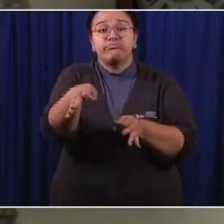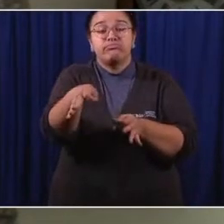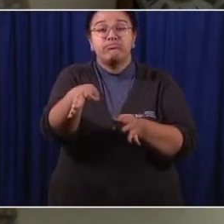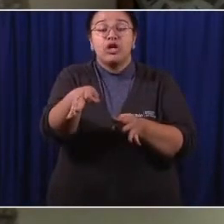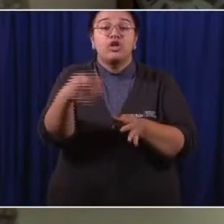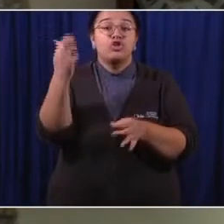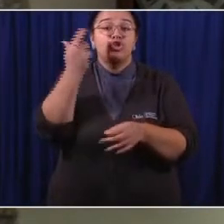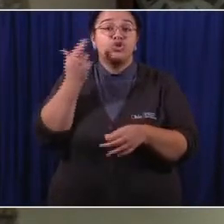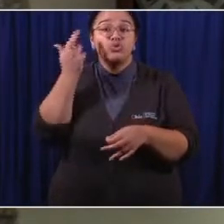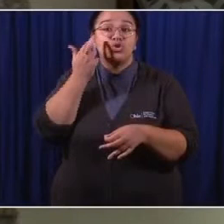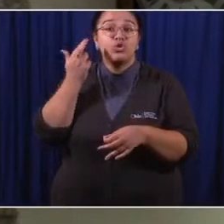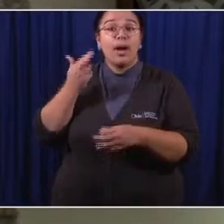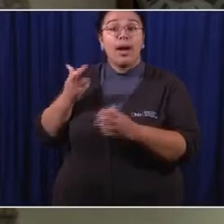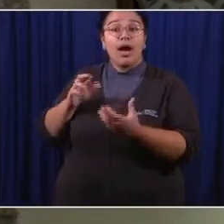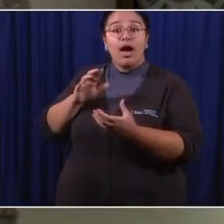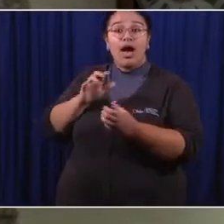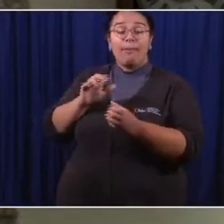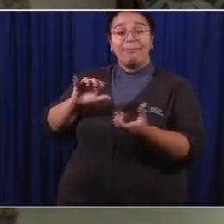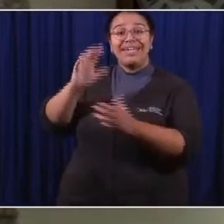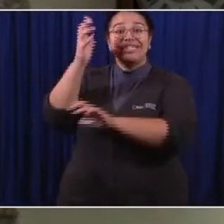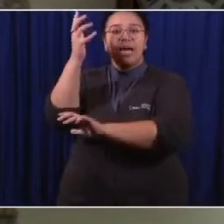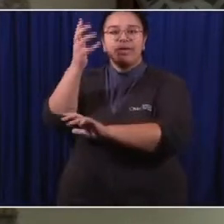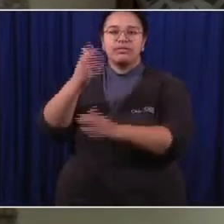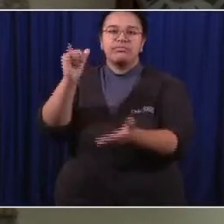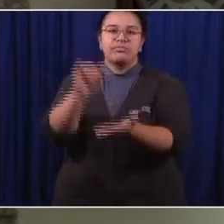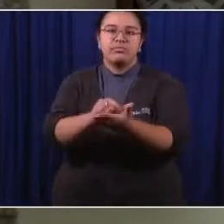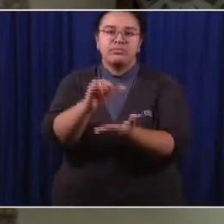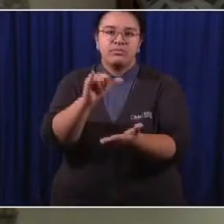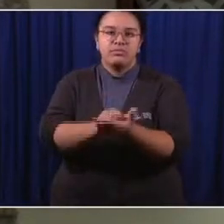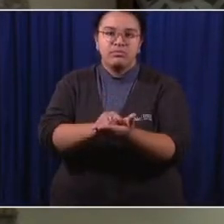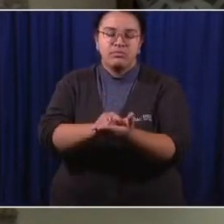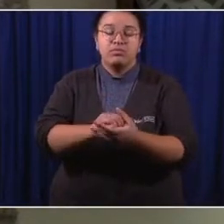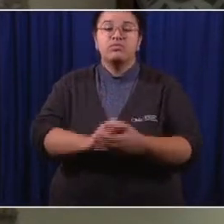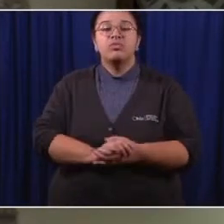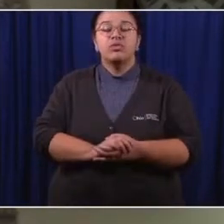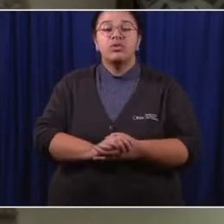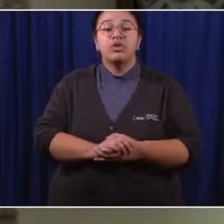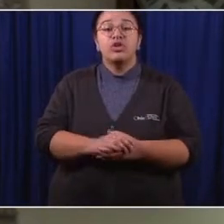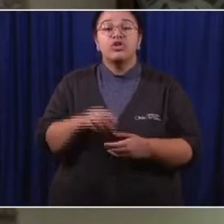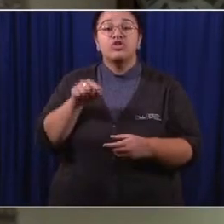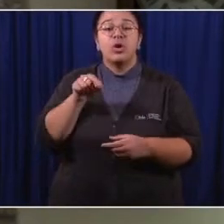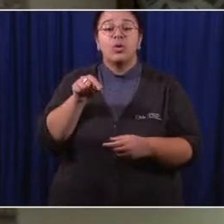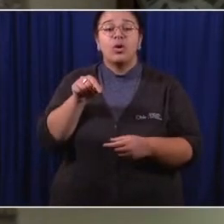have undermined health orders issued during a pandemic. Will this bill meet that same fate?